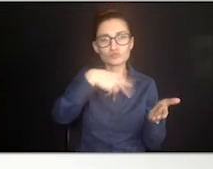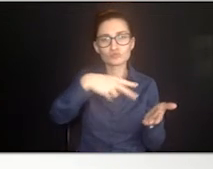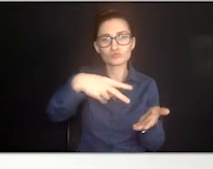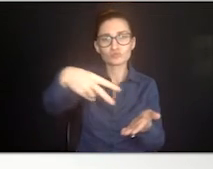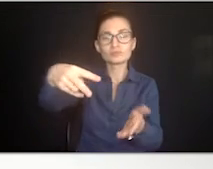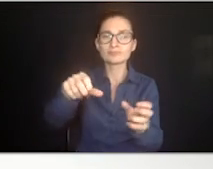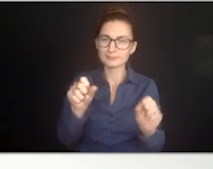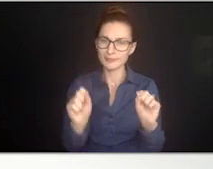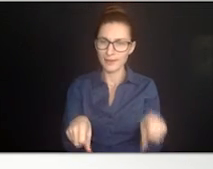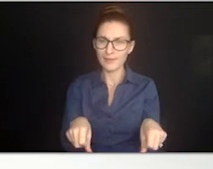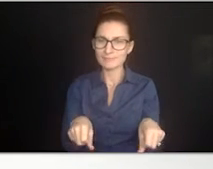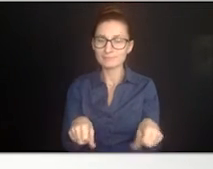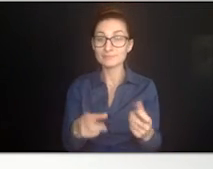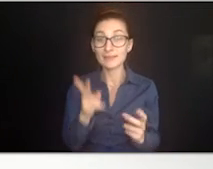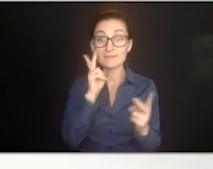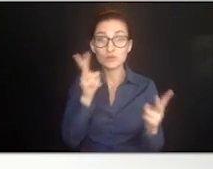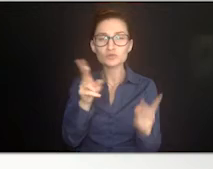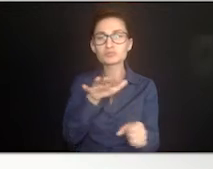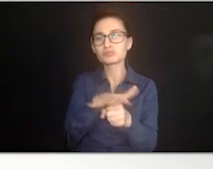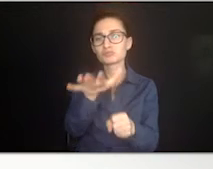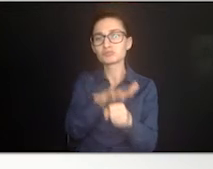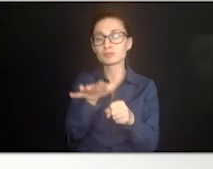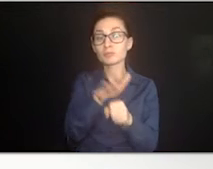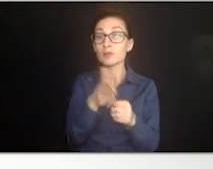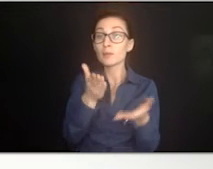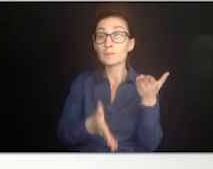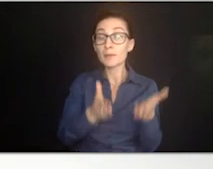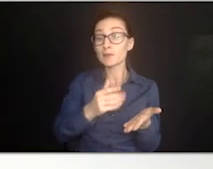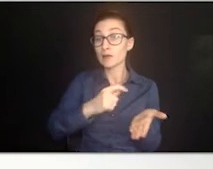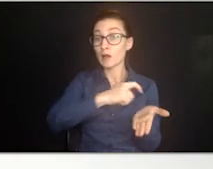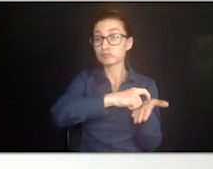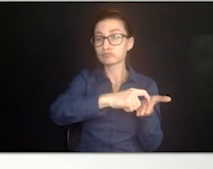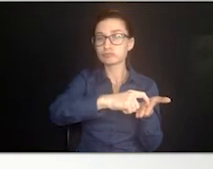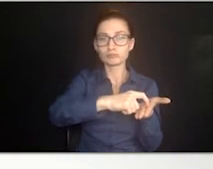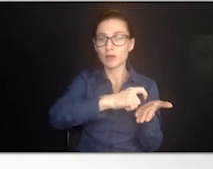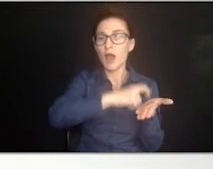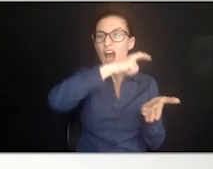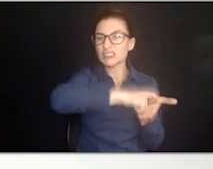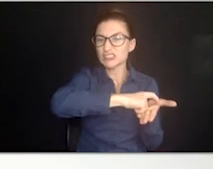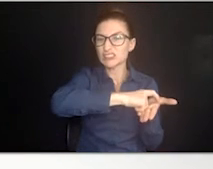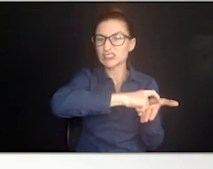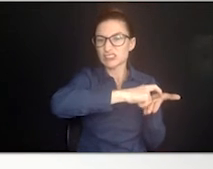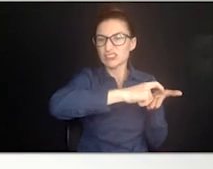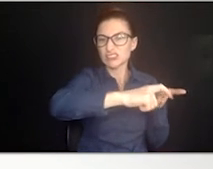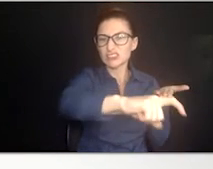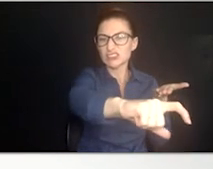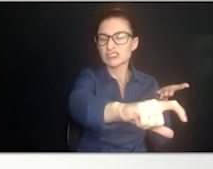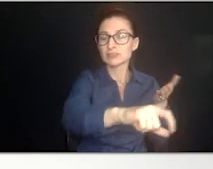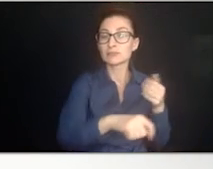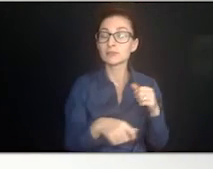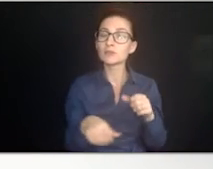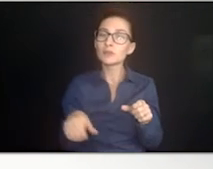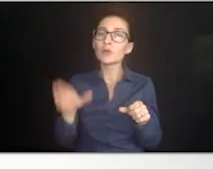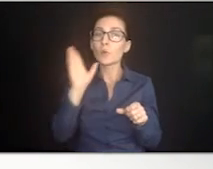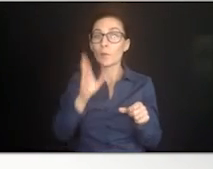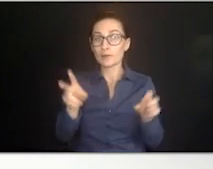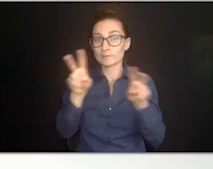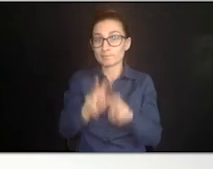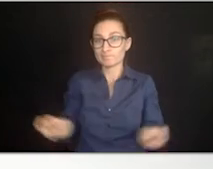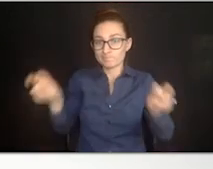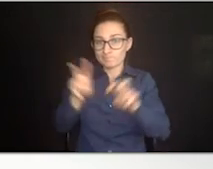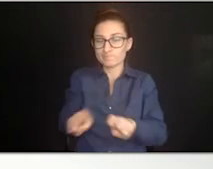enough vision. It may need to be enlarged for them in order for them to see it. That's one of the things that would be determined through the